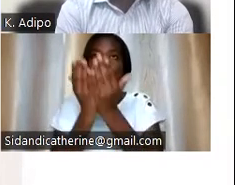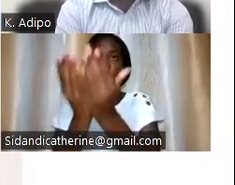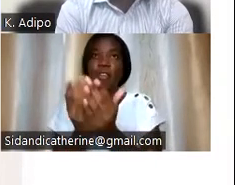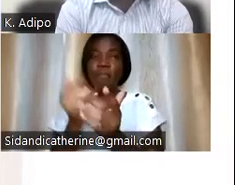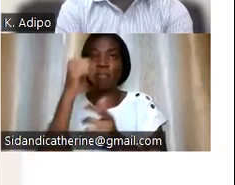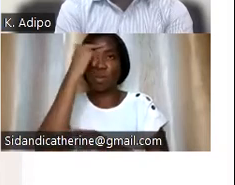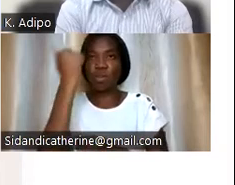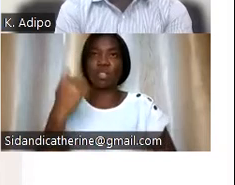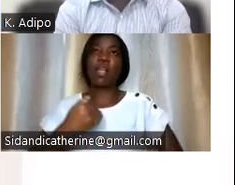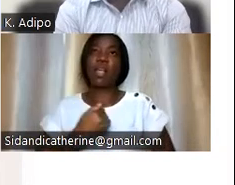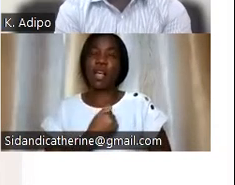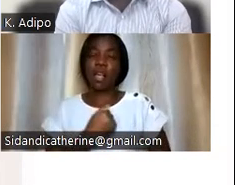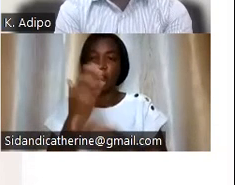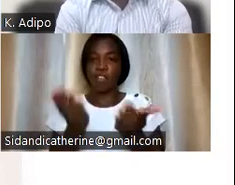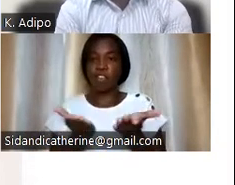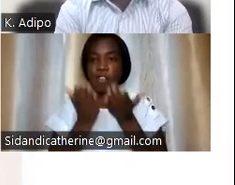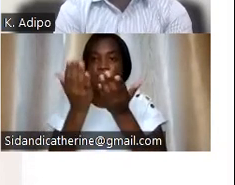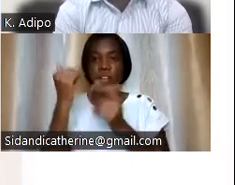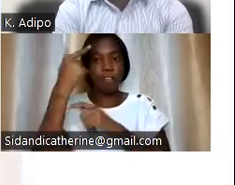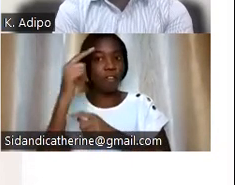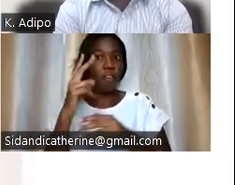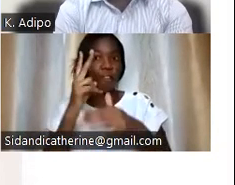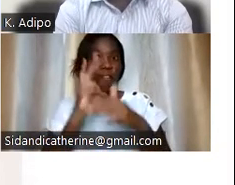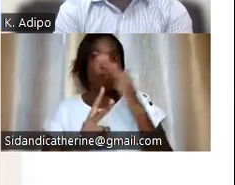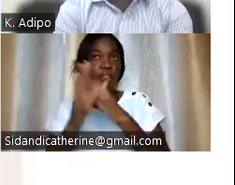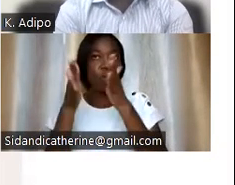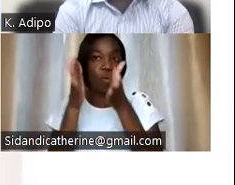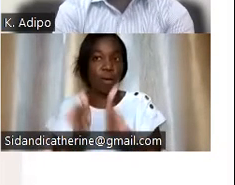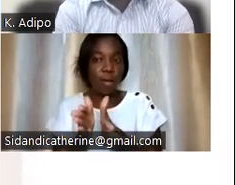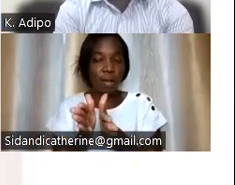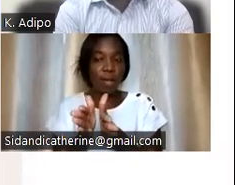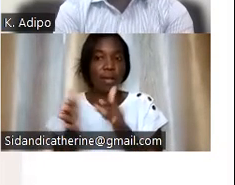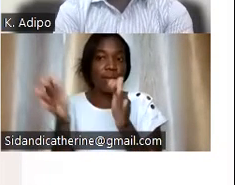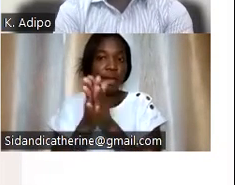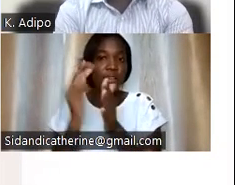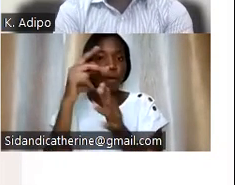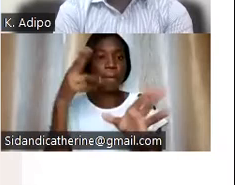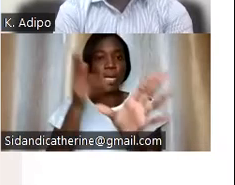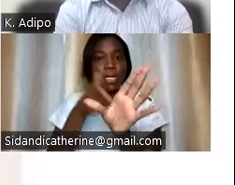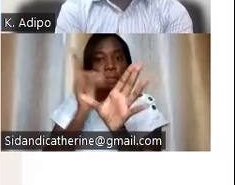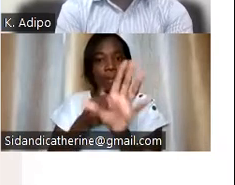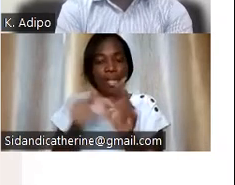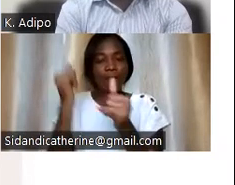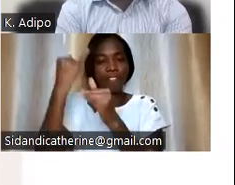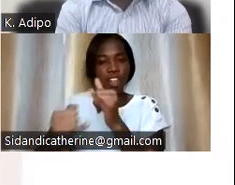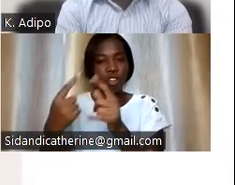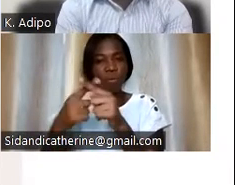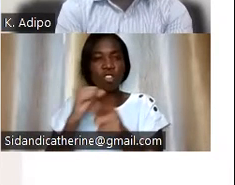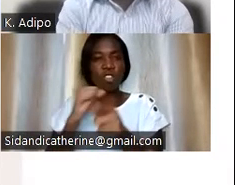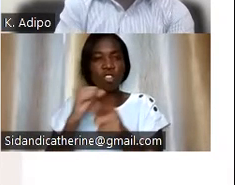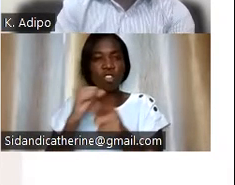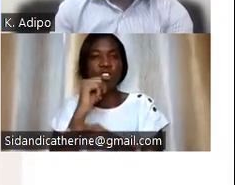our participants. Last but not least, we have Labor Planet. As the name suggests, they deal